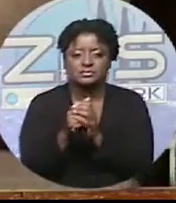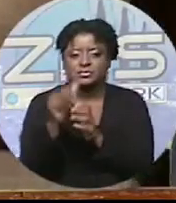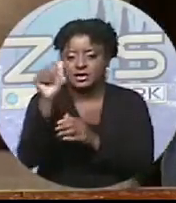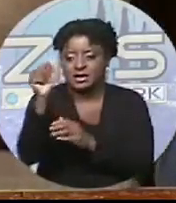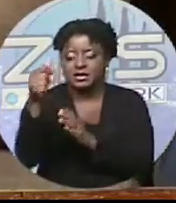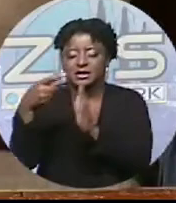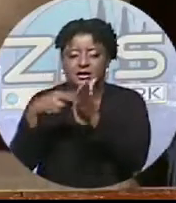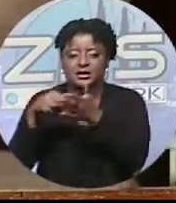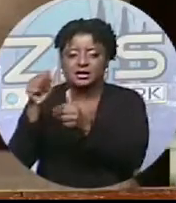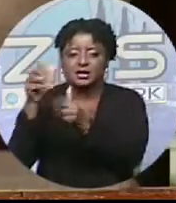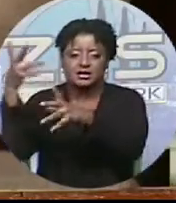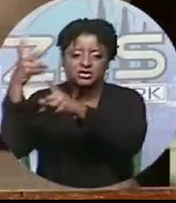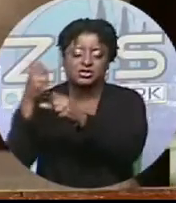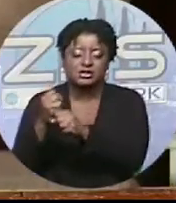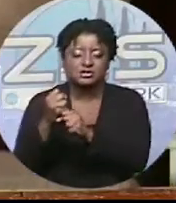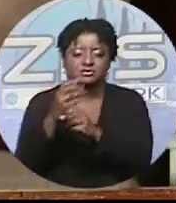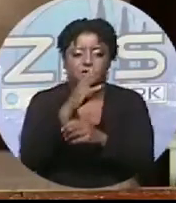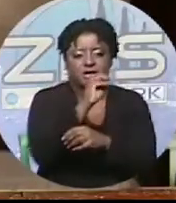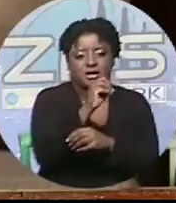achieve more.